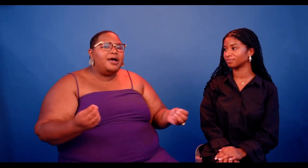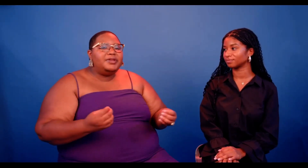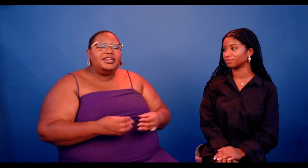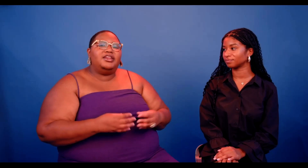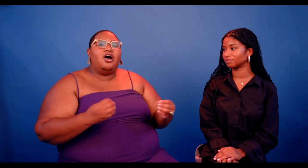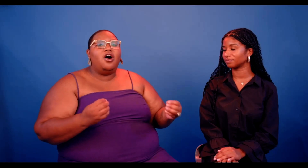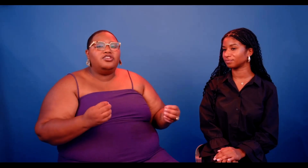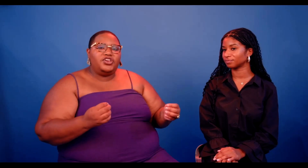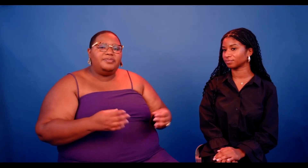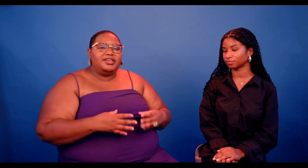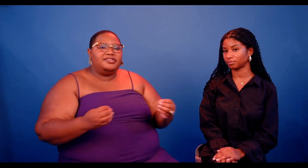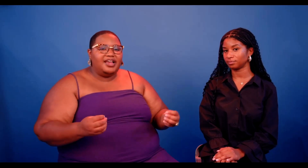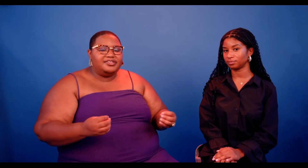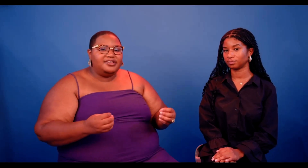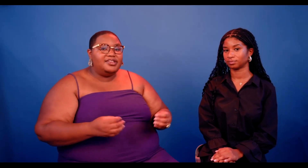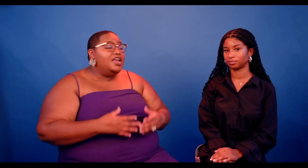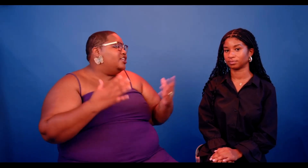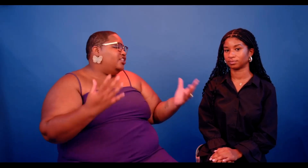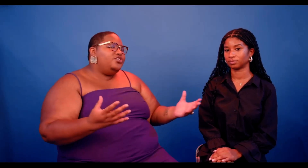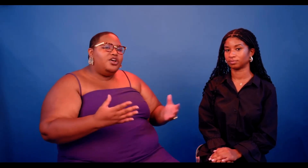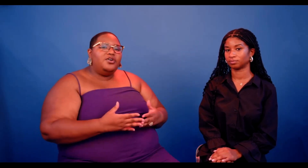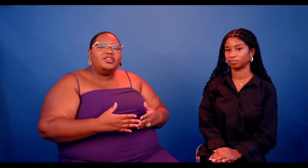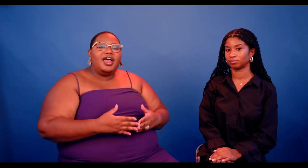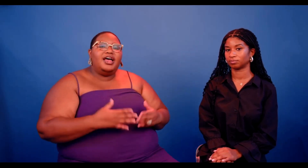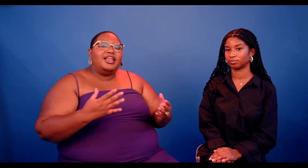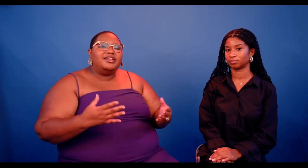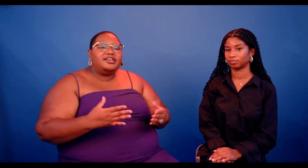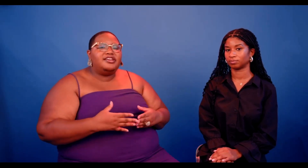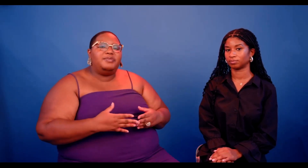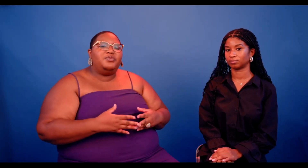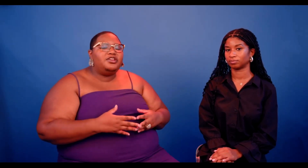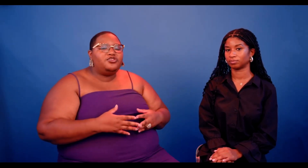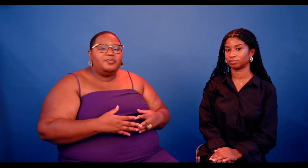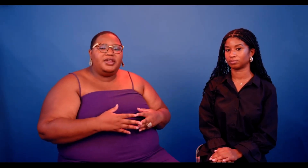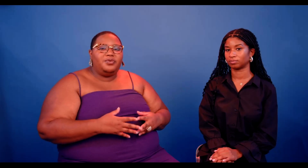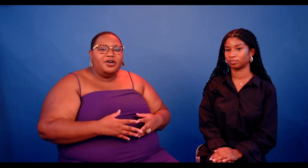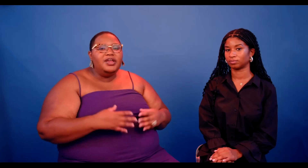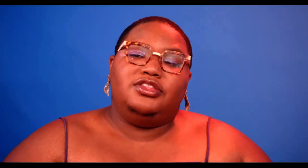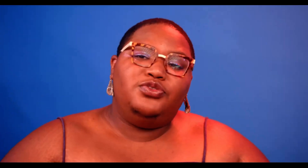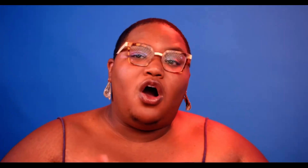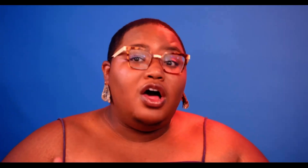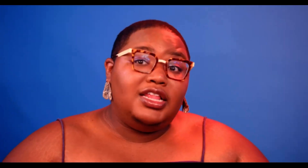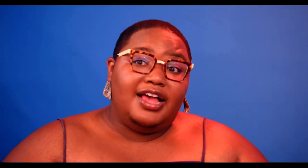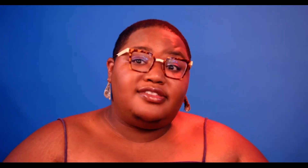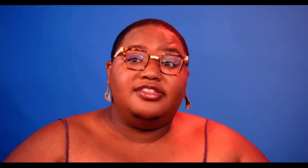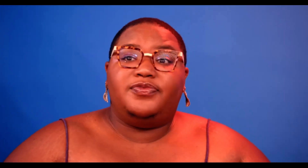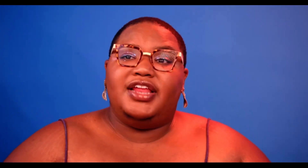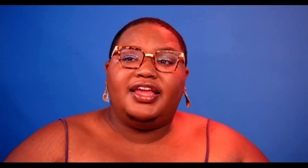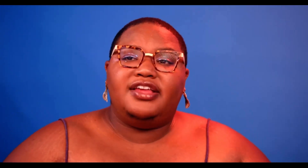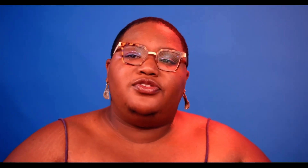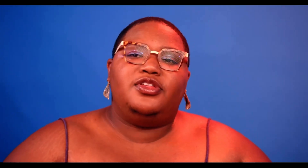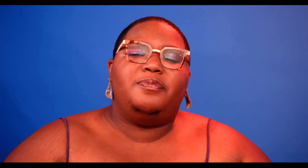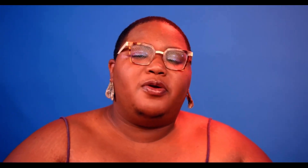and it's happening in all shapes and sizes. Did you know that Alaska has been redistributing wealth to all Alaskans